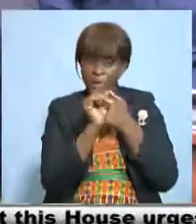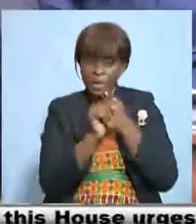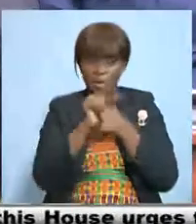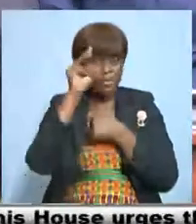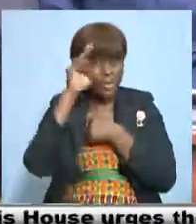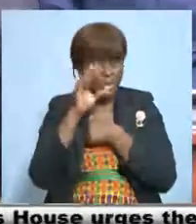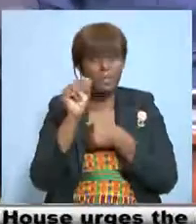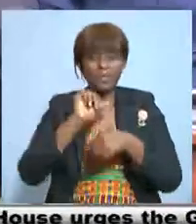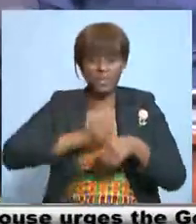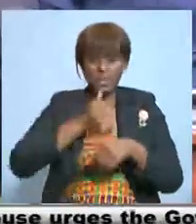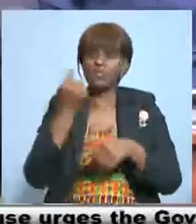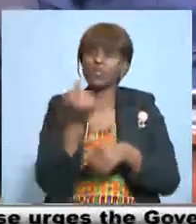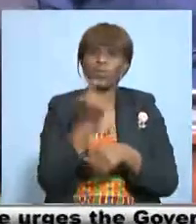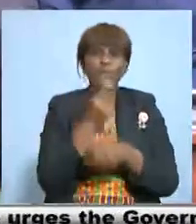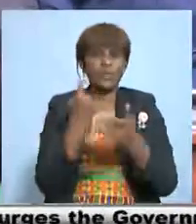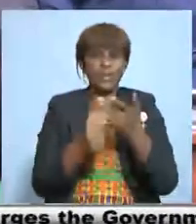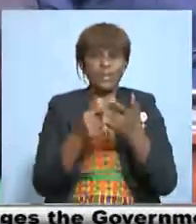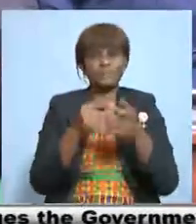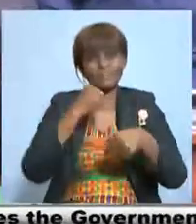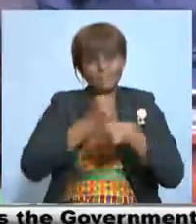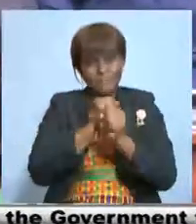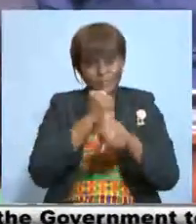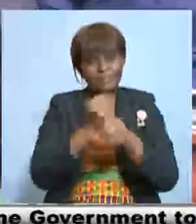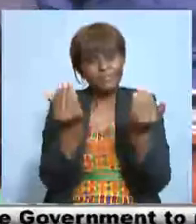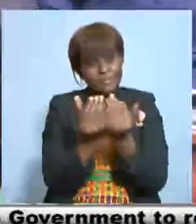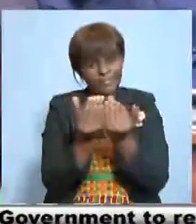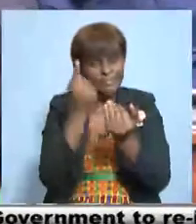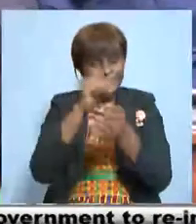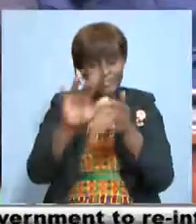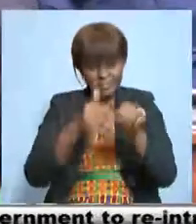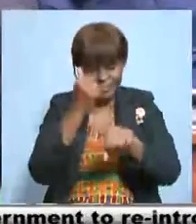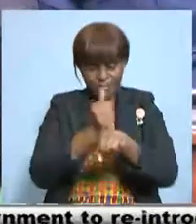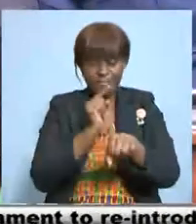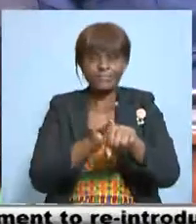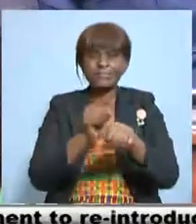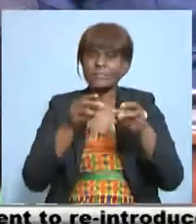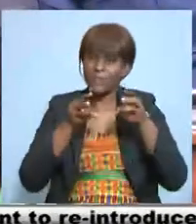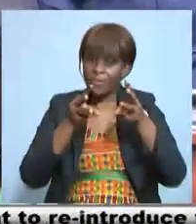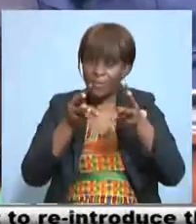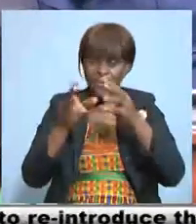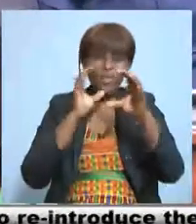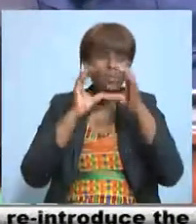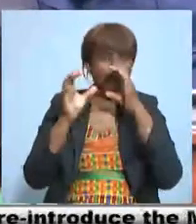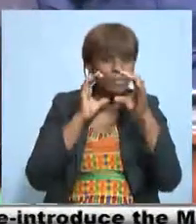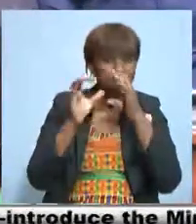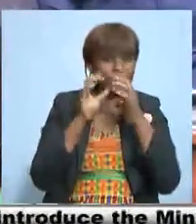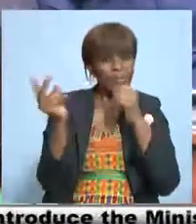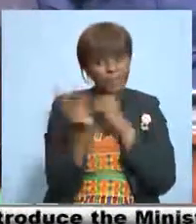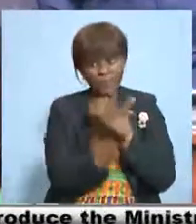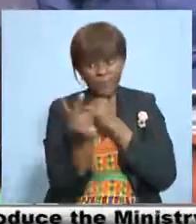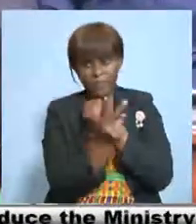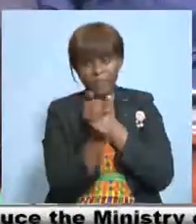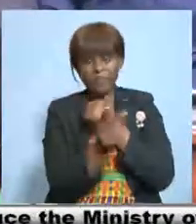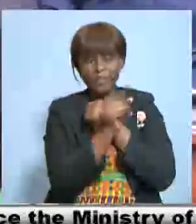ministry, we are barely calling for the establishment of a channel of communication between these